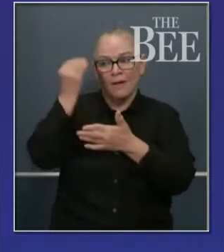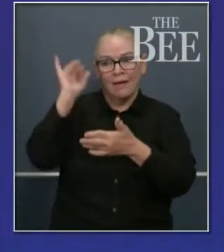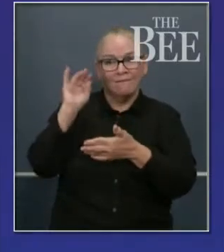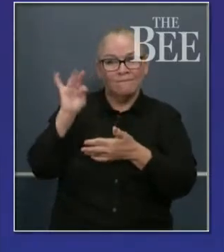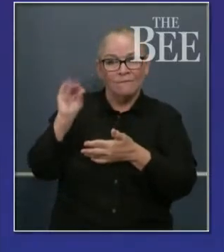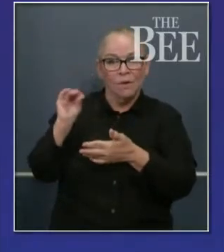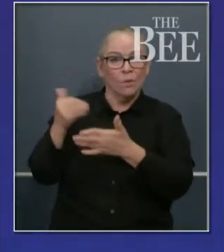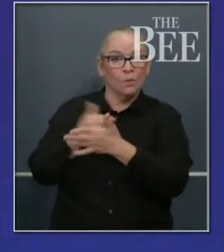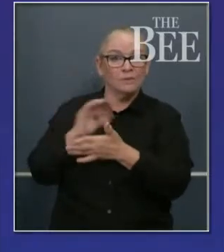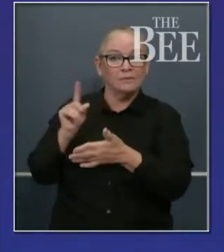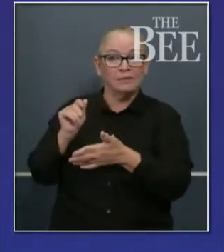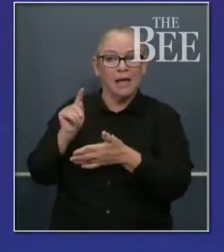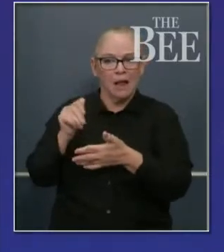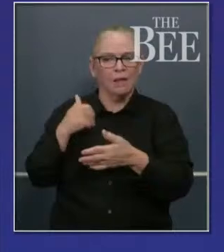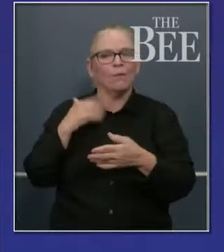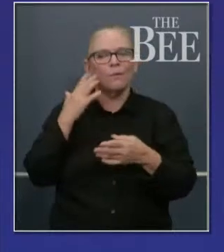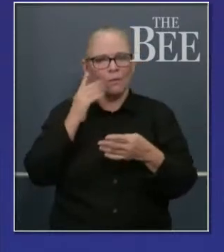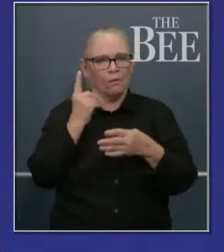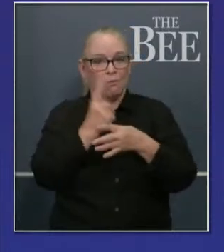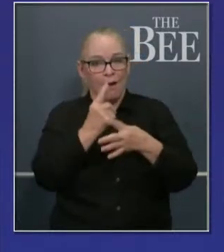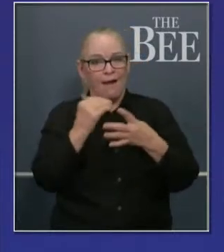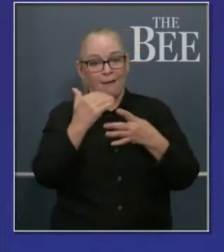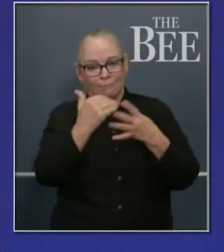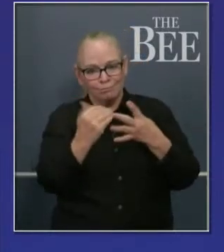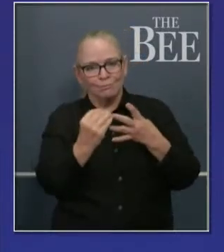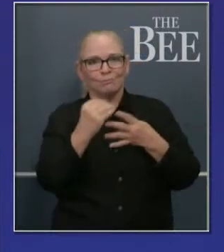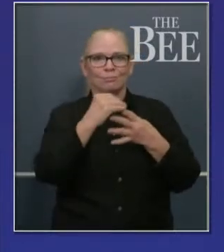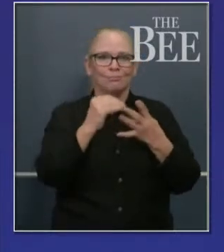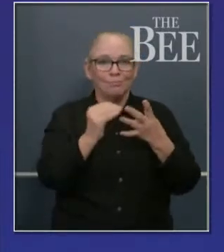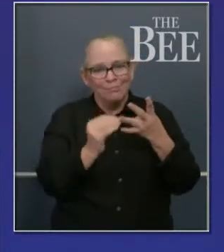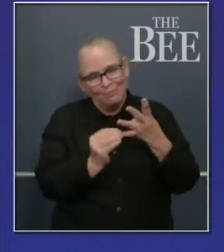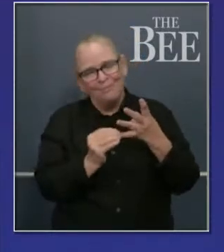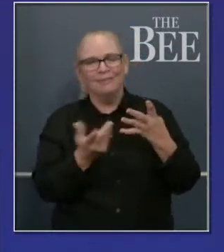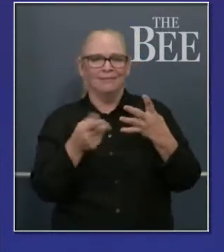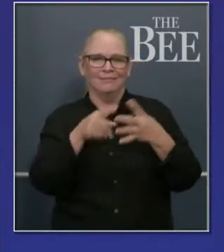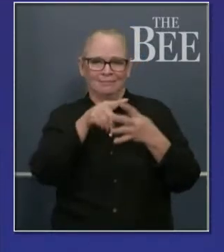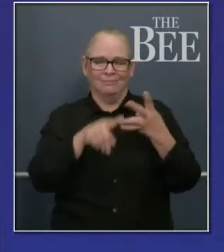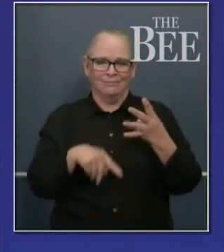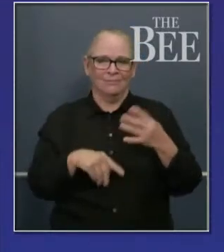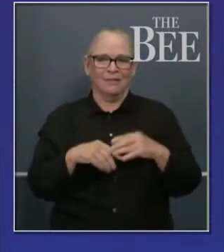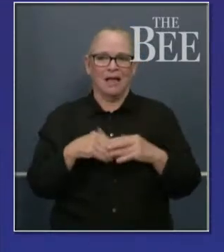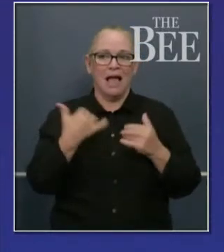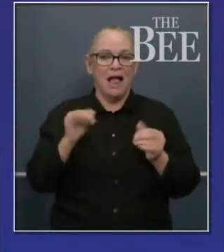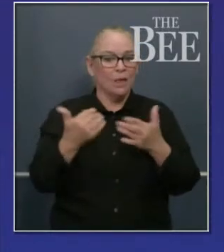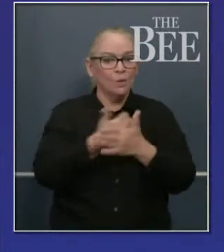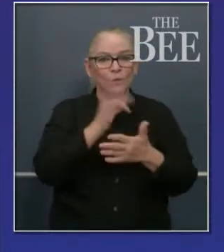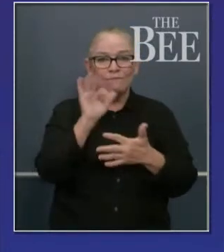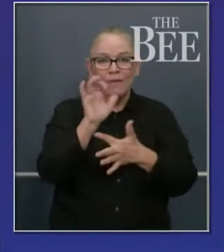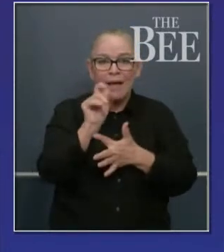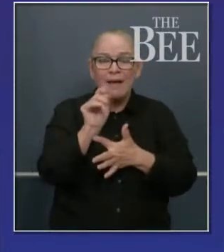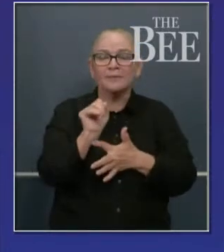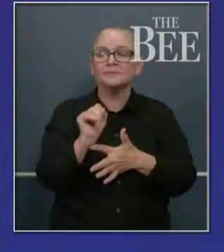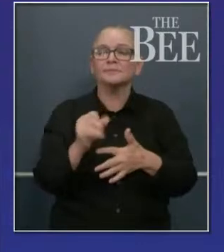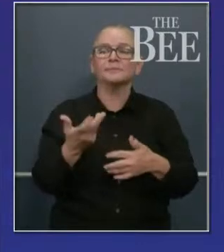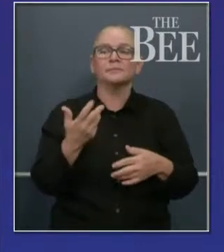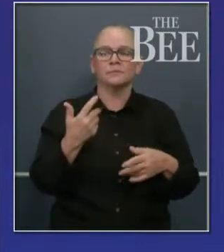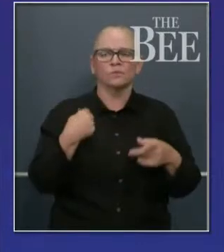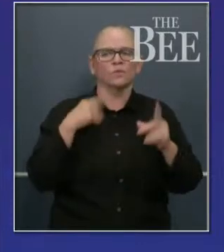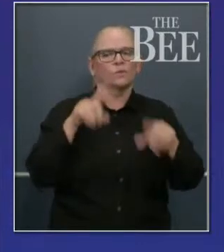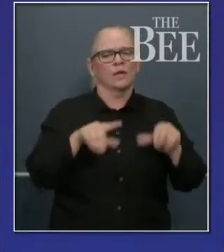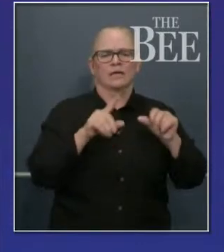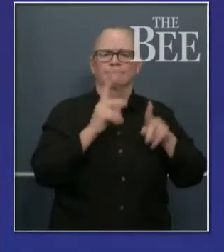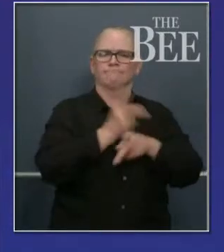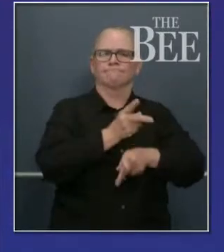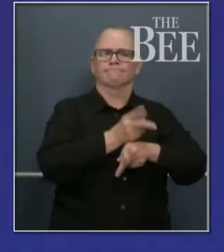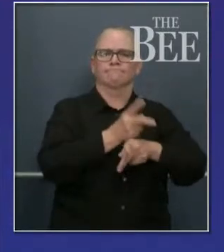presents itself, when new facts present themselves, that by definition, we maintain an openness